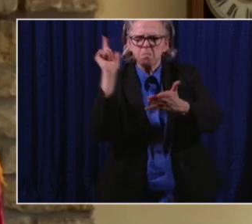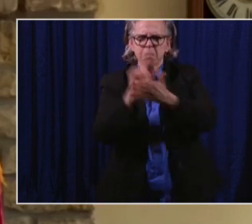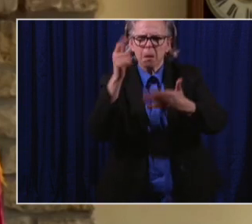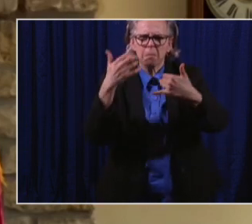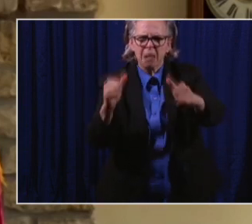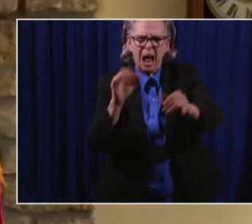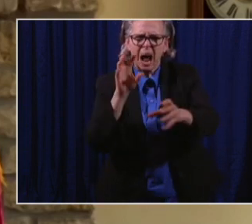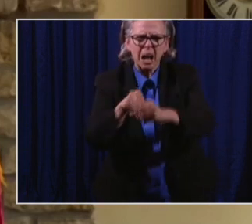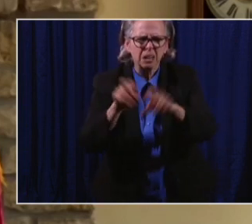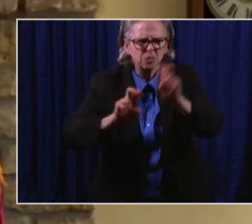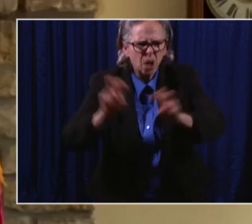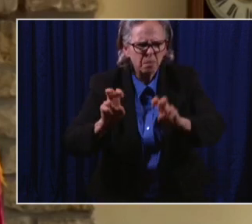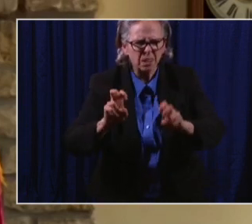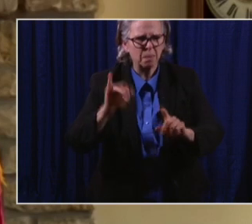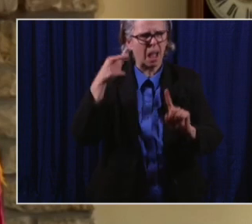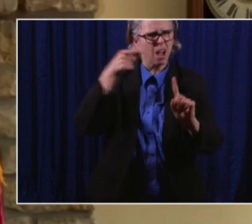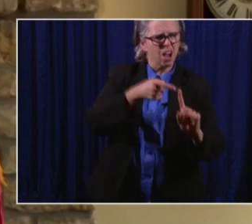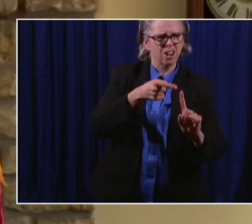student athletes.